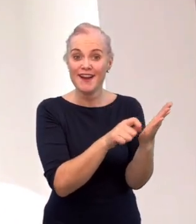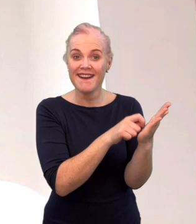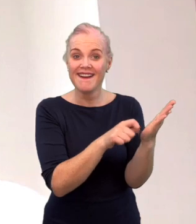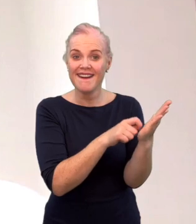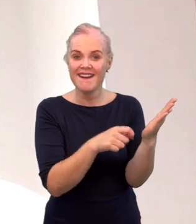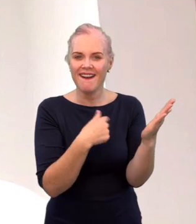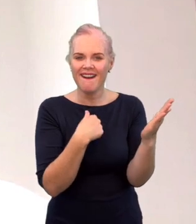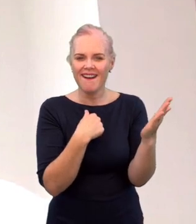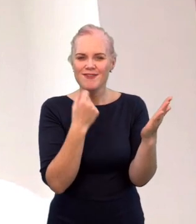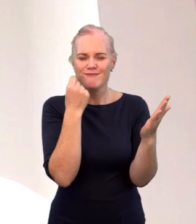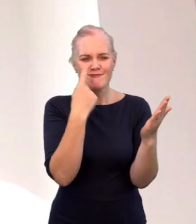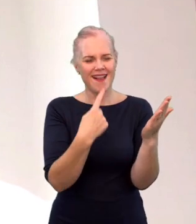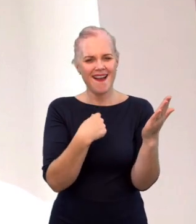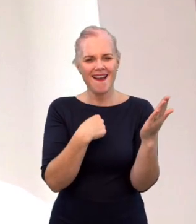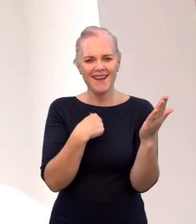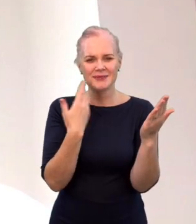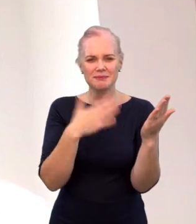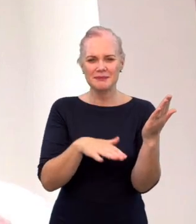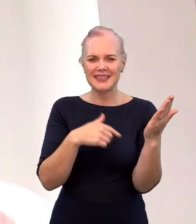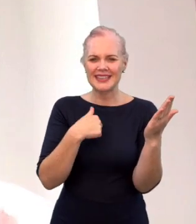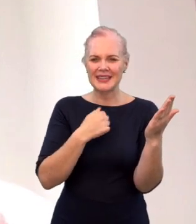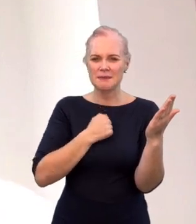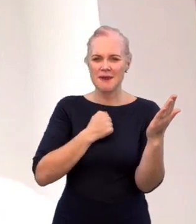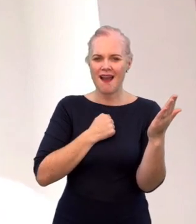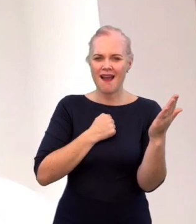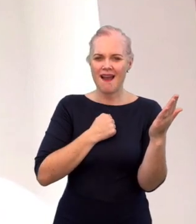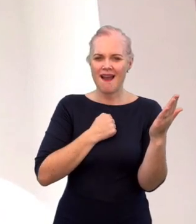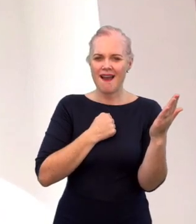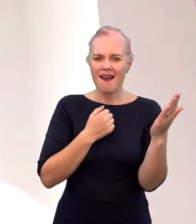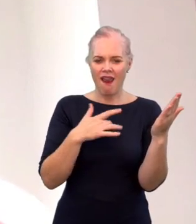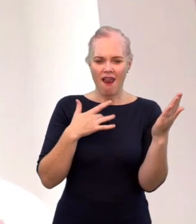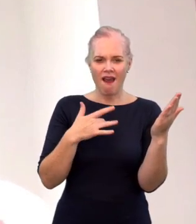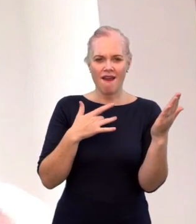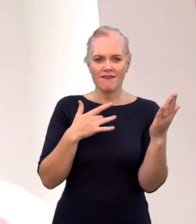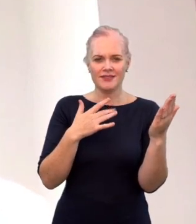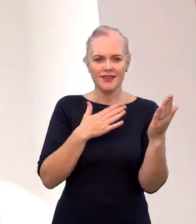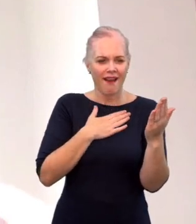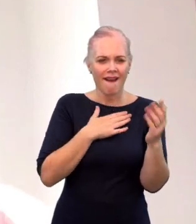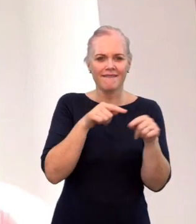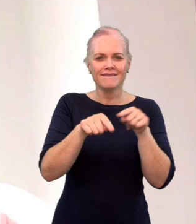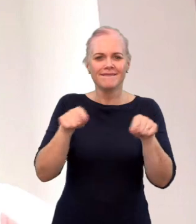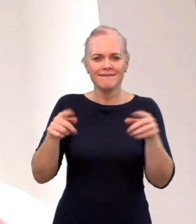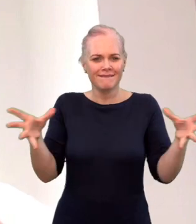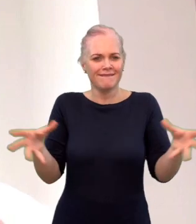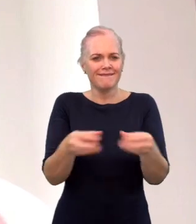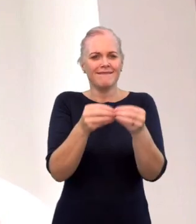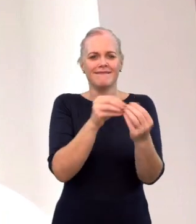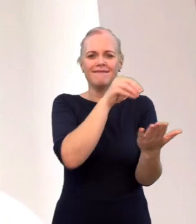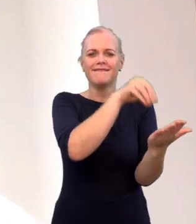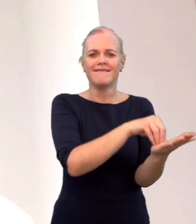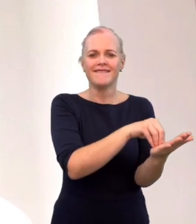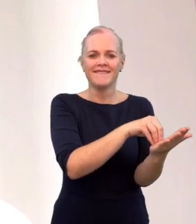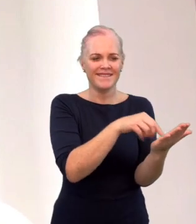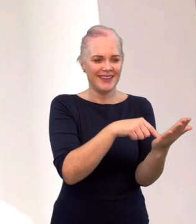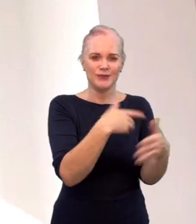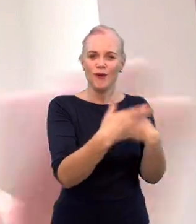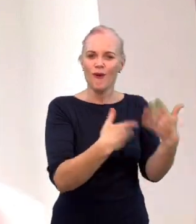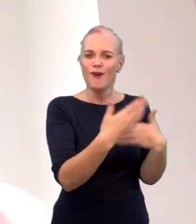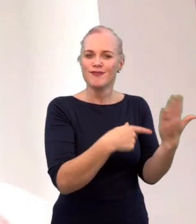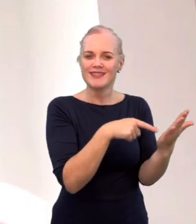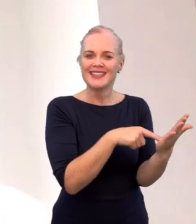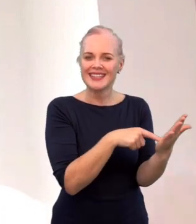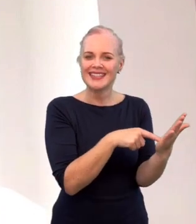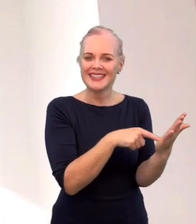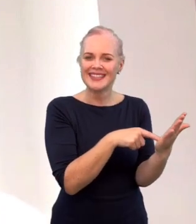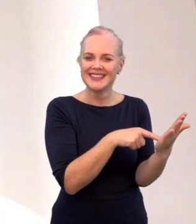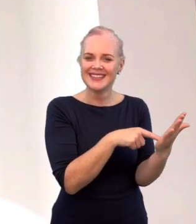in this book, I've sort of realised through this conversation, I've just put all my sort of like loves together, really, and just put them into